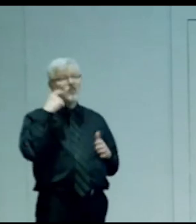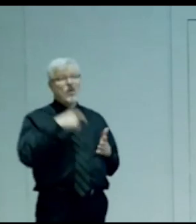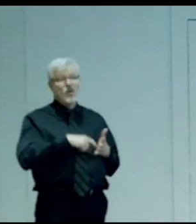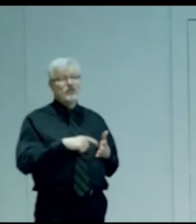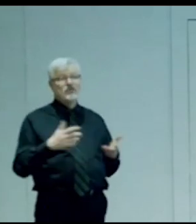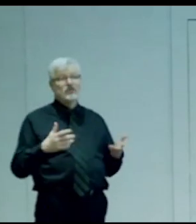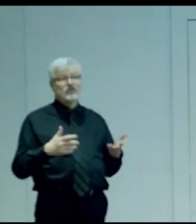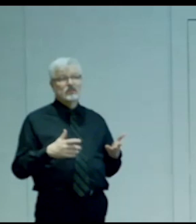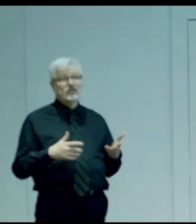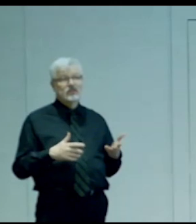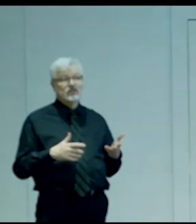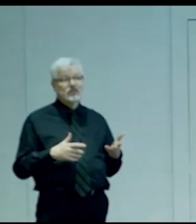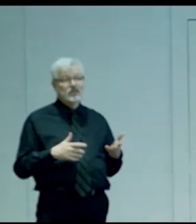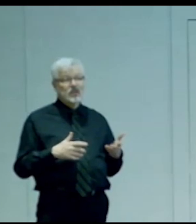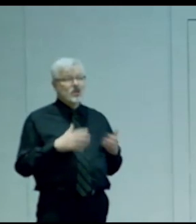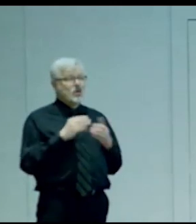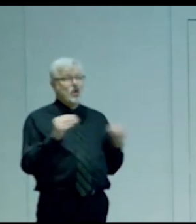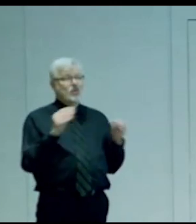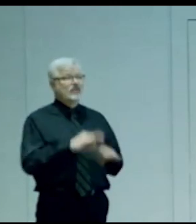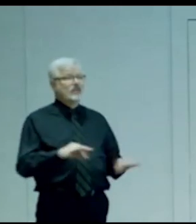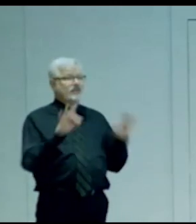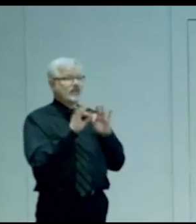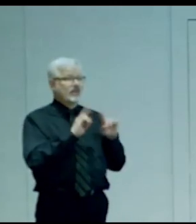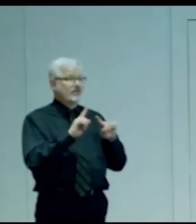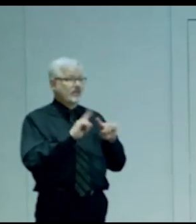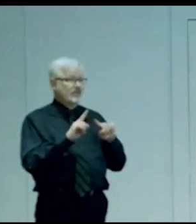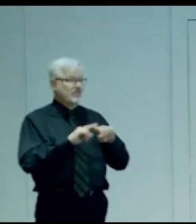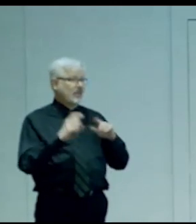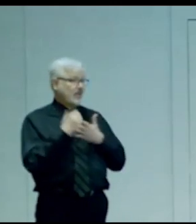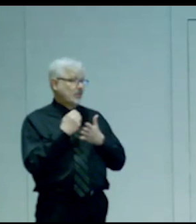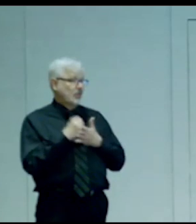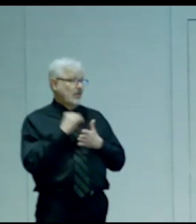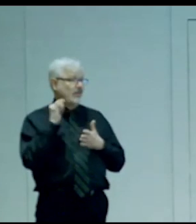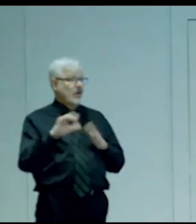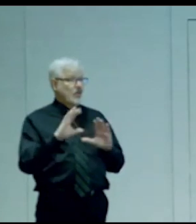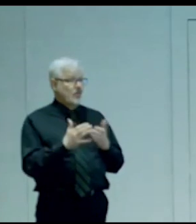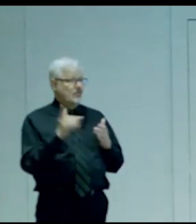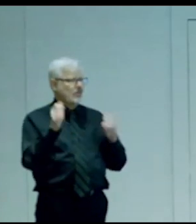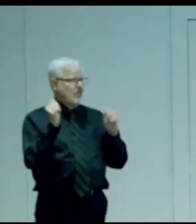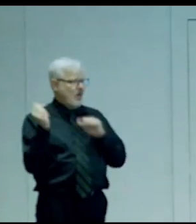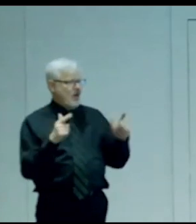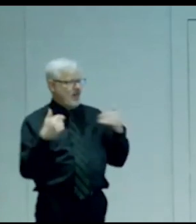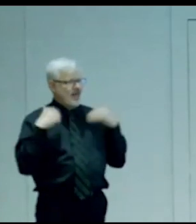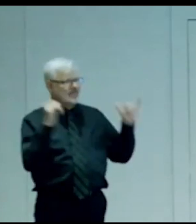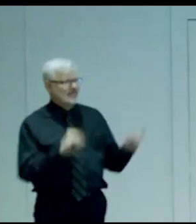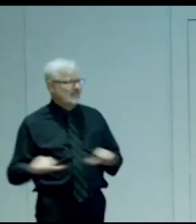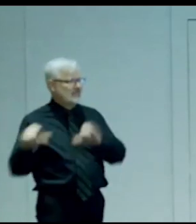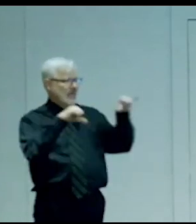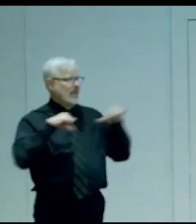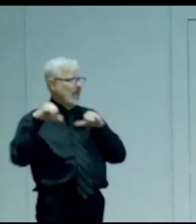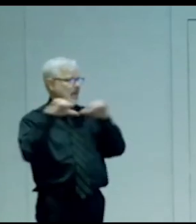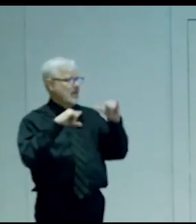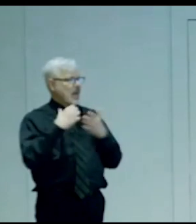have been no significant differences from the arbitrary group, because at that point they should all be getting the same